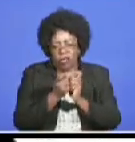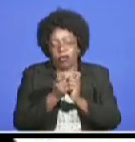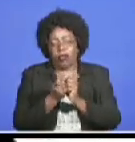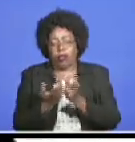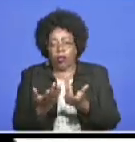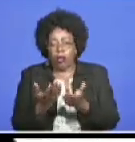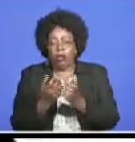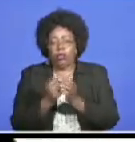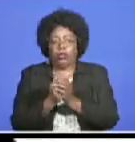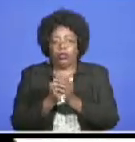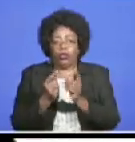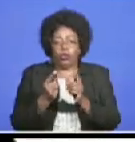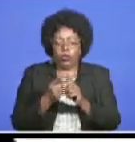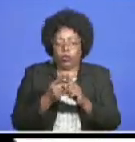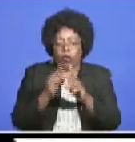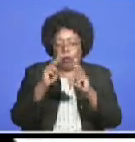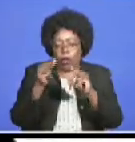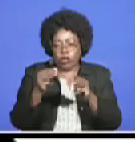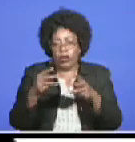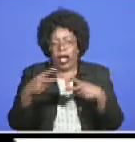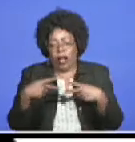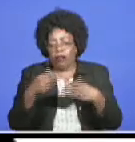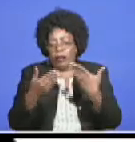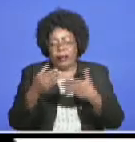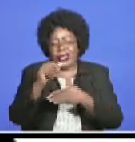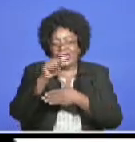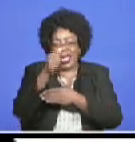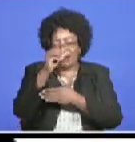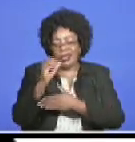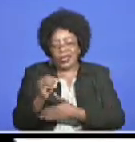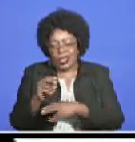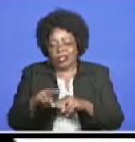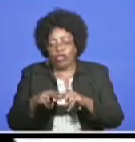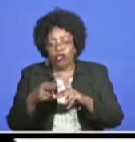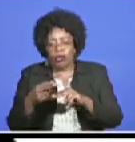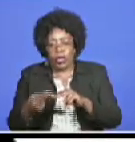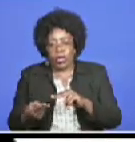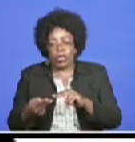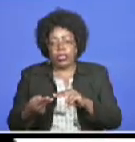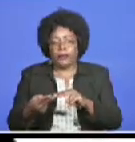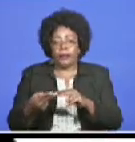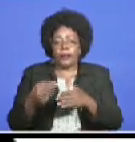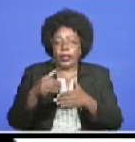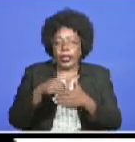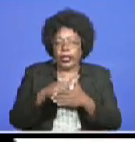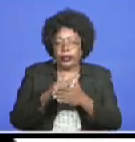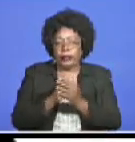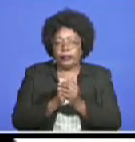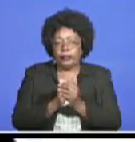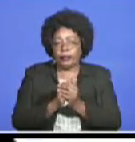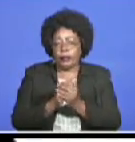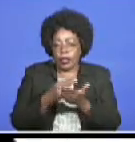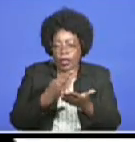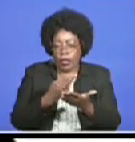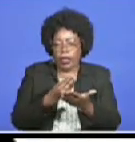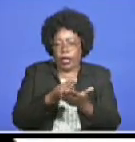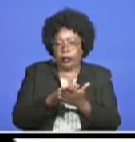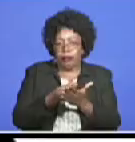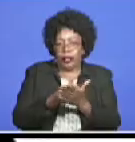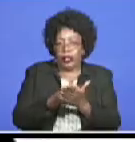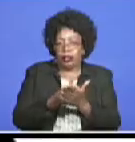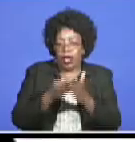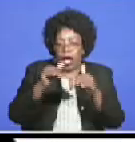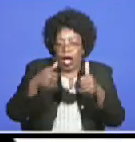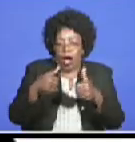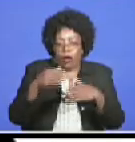models. Do models if we have a 10% decrease in our revenue stream.